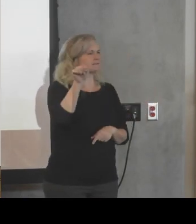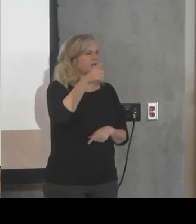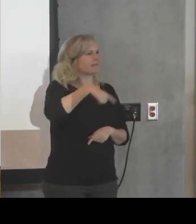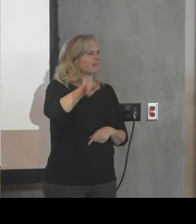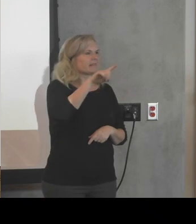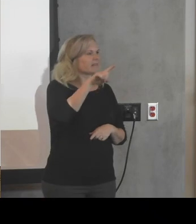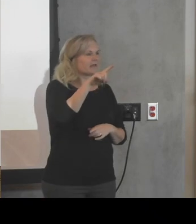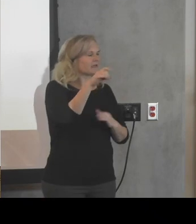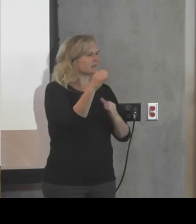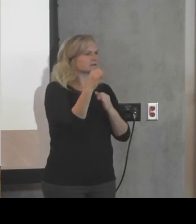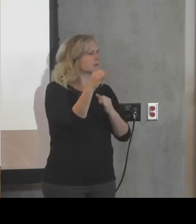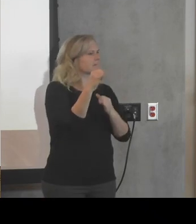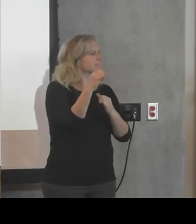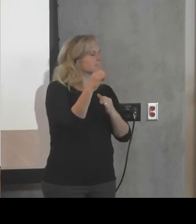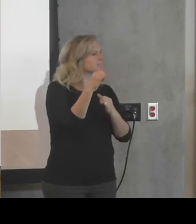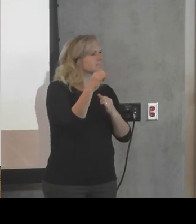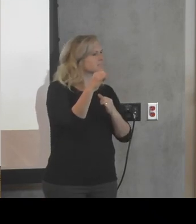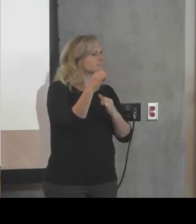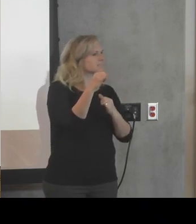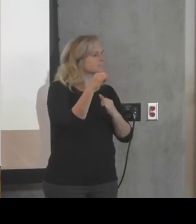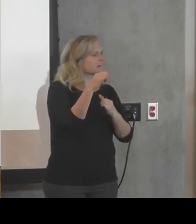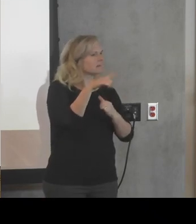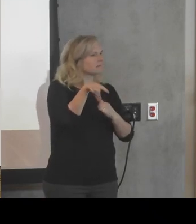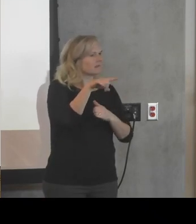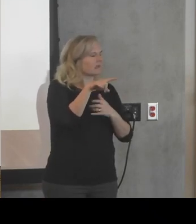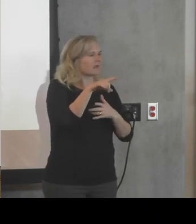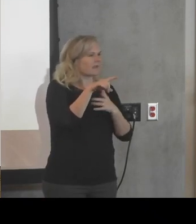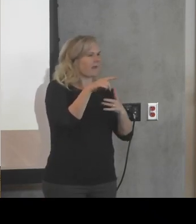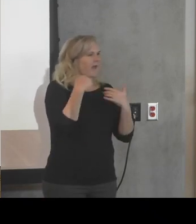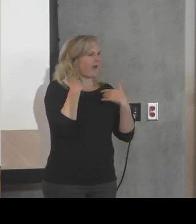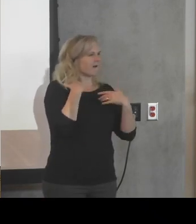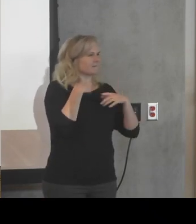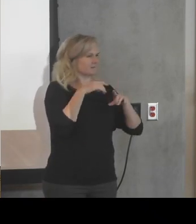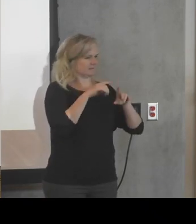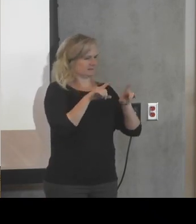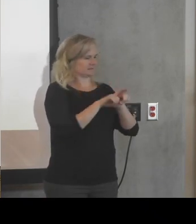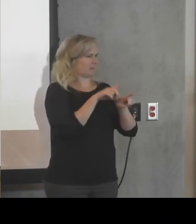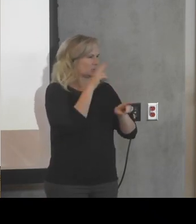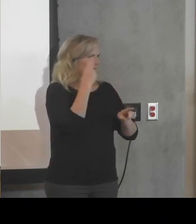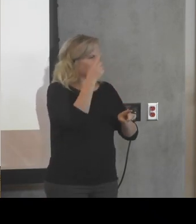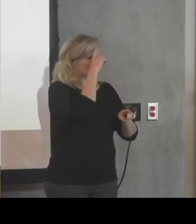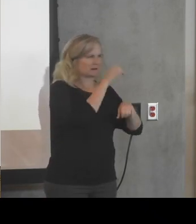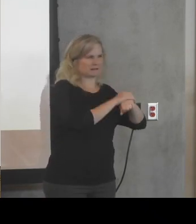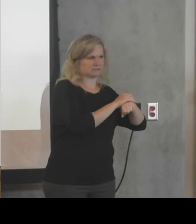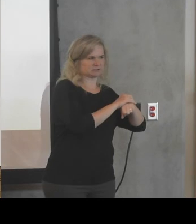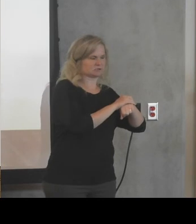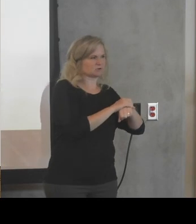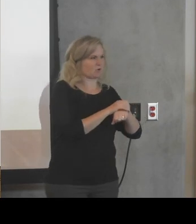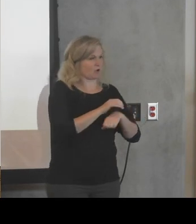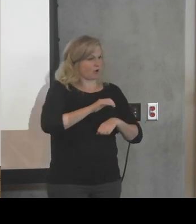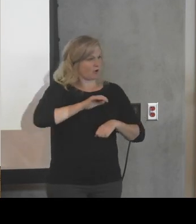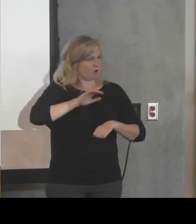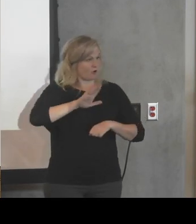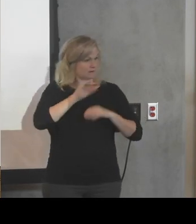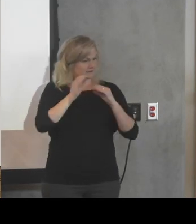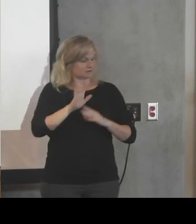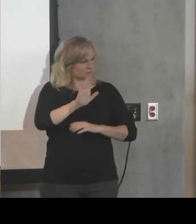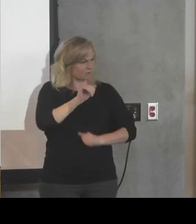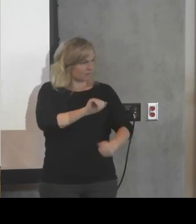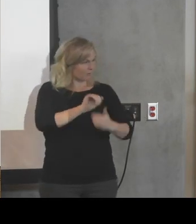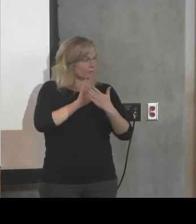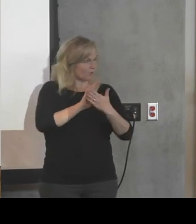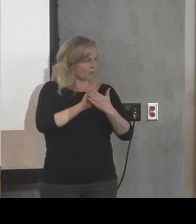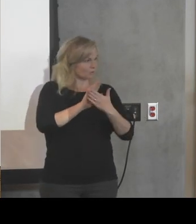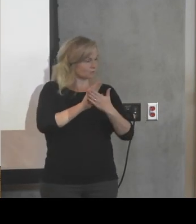in voicing as much as English does. So her thing is, I just work on it.